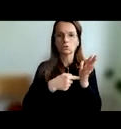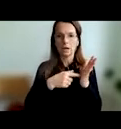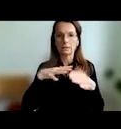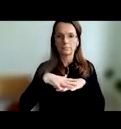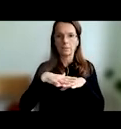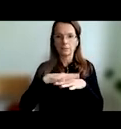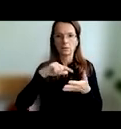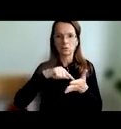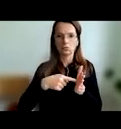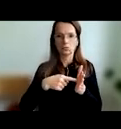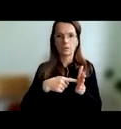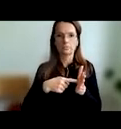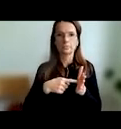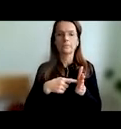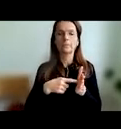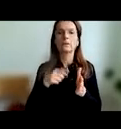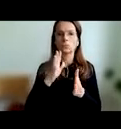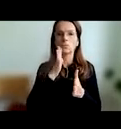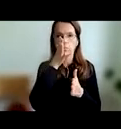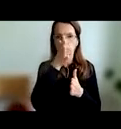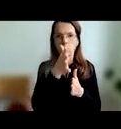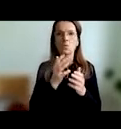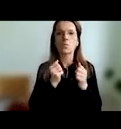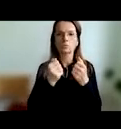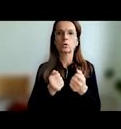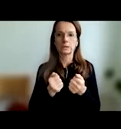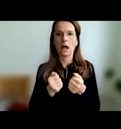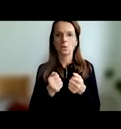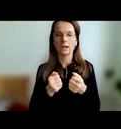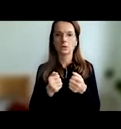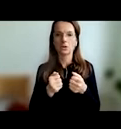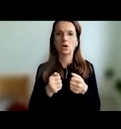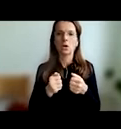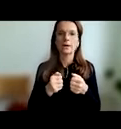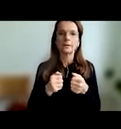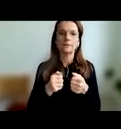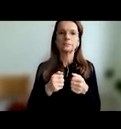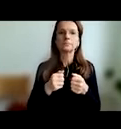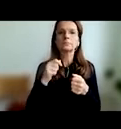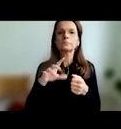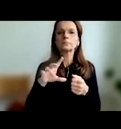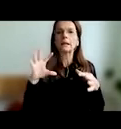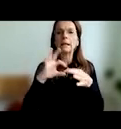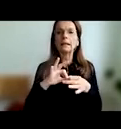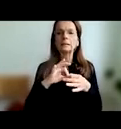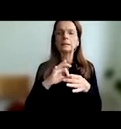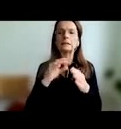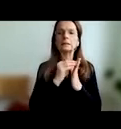collected on the basis of a single input data point, a web application will be